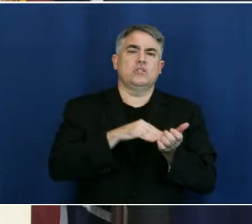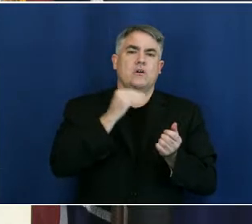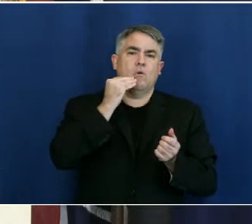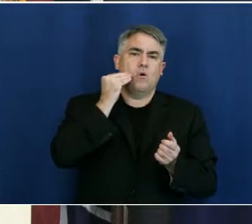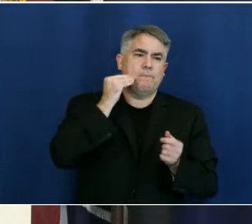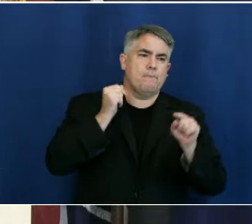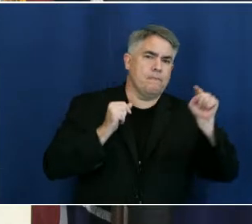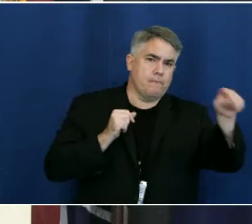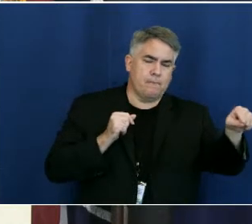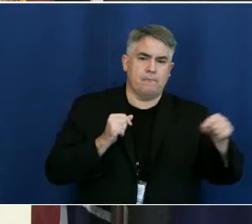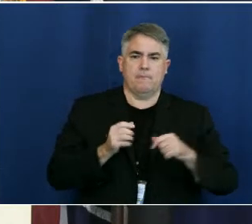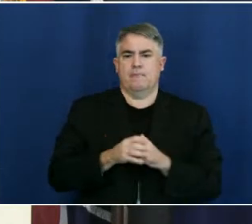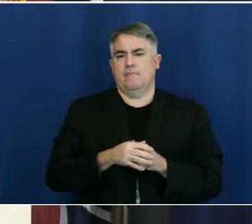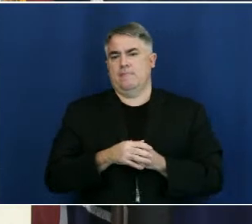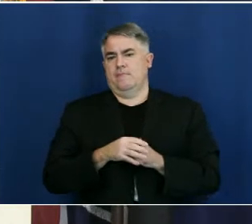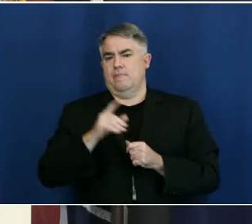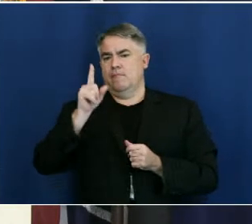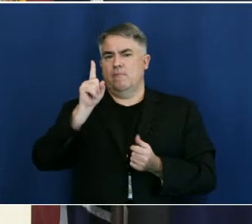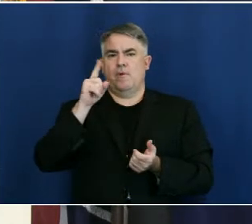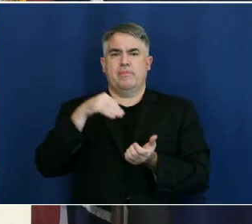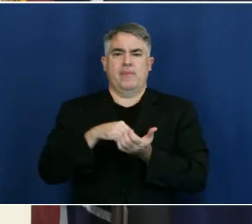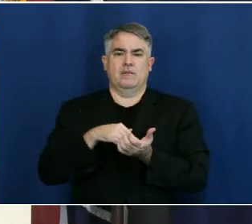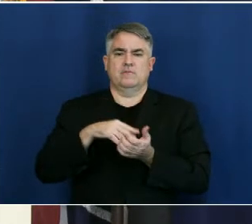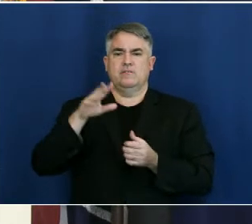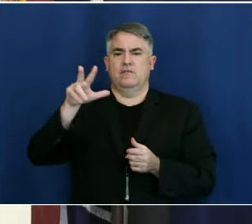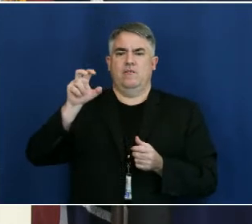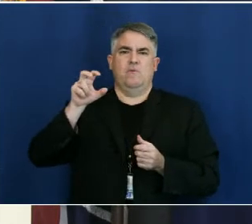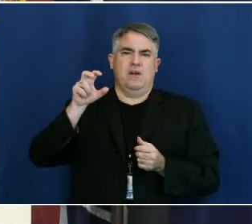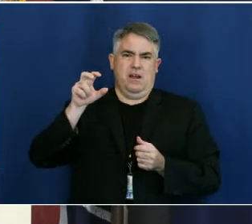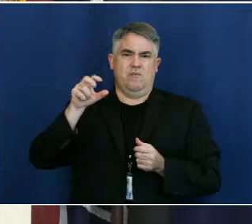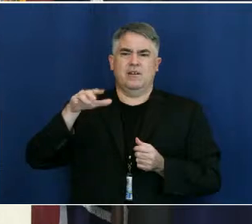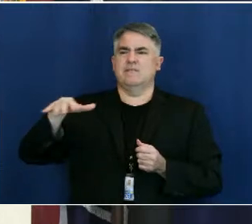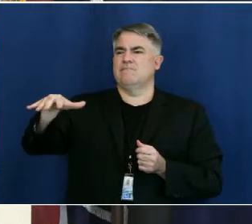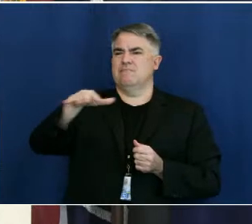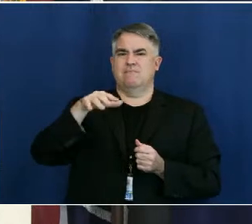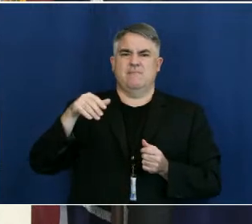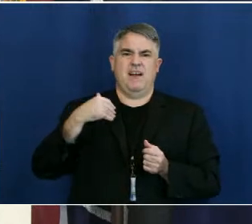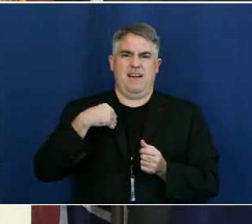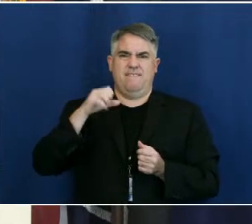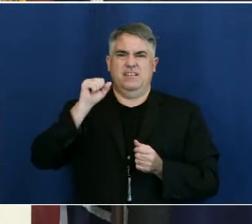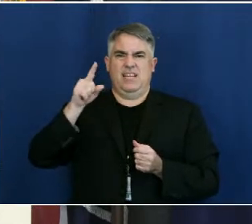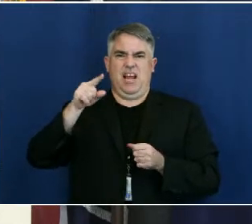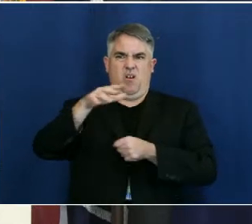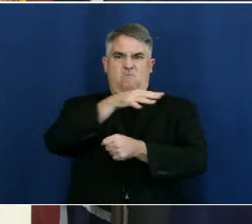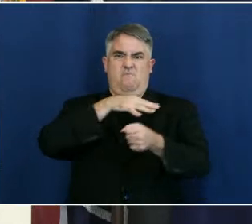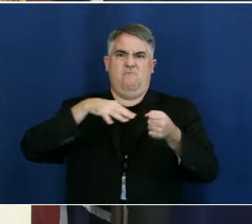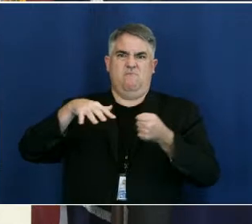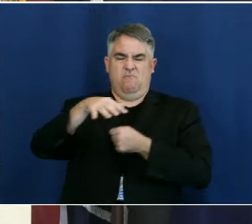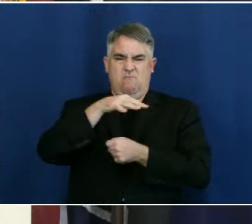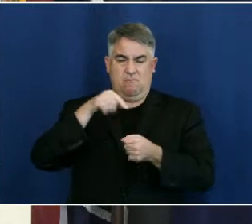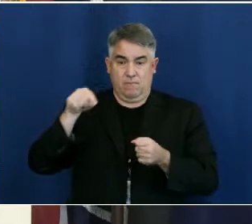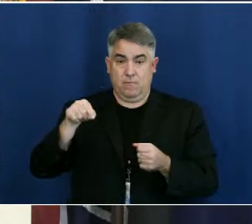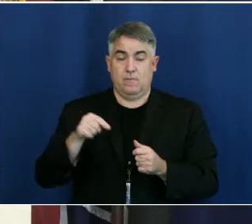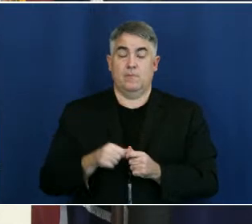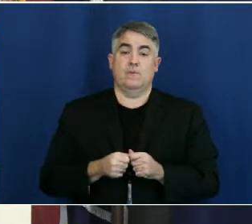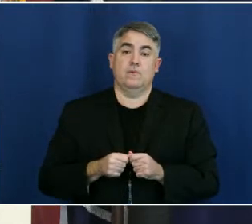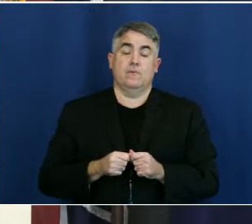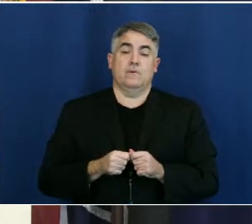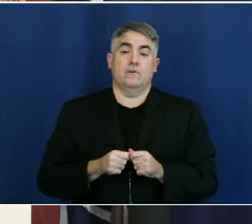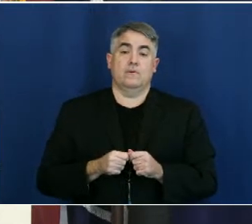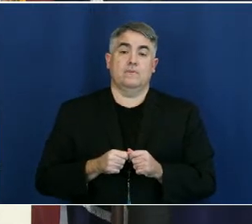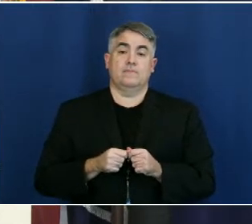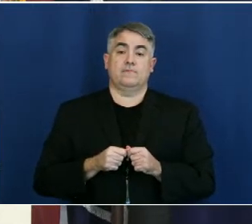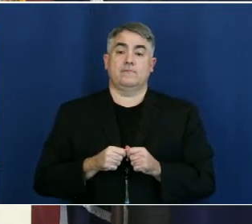those in San Diego County, and these are being reached via a mix of CAL